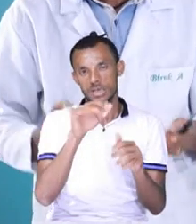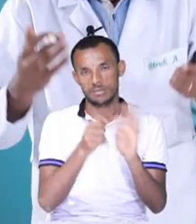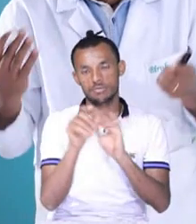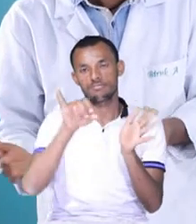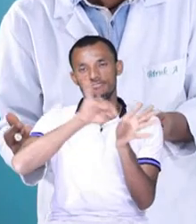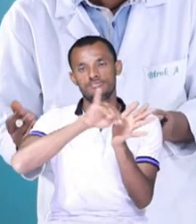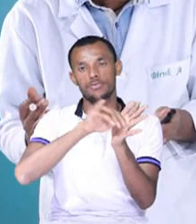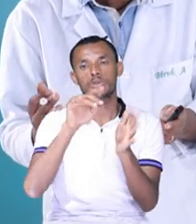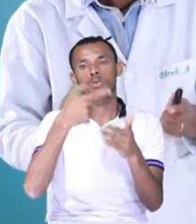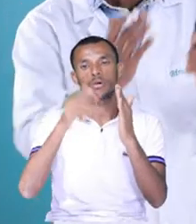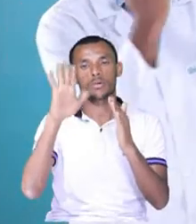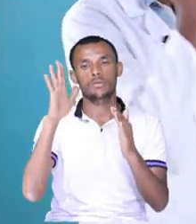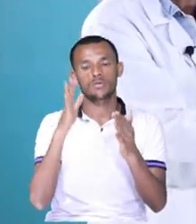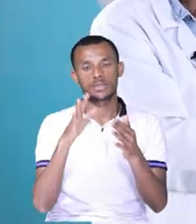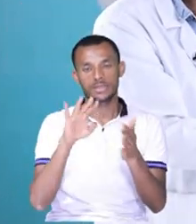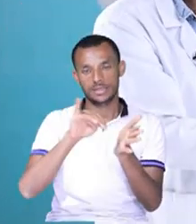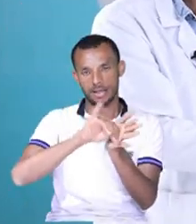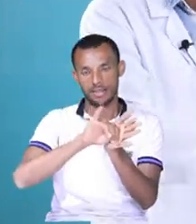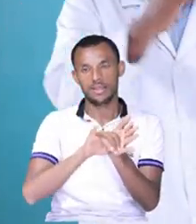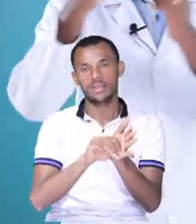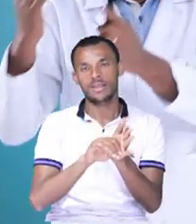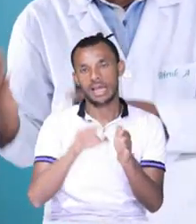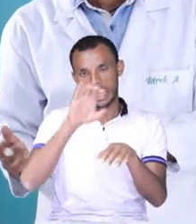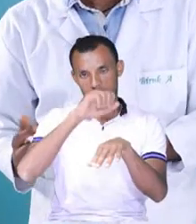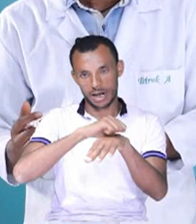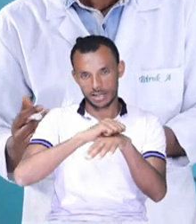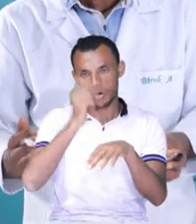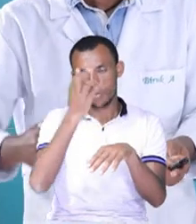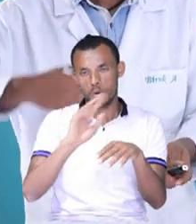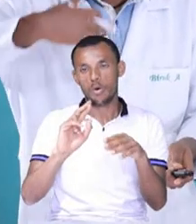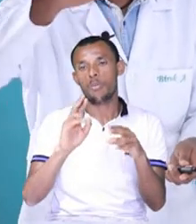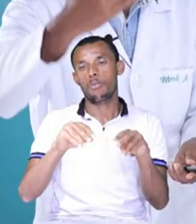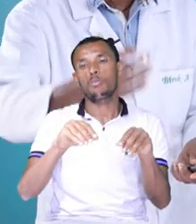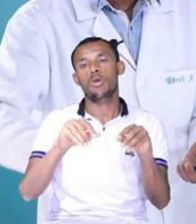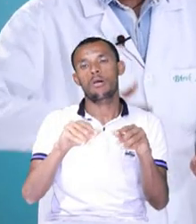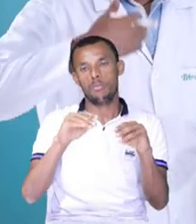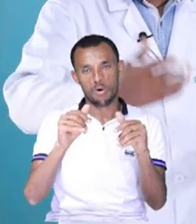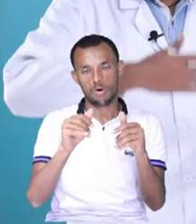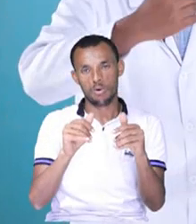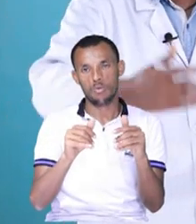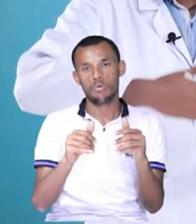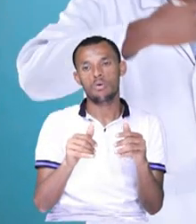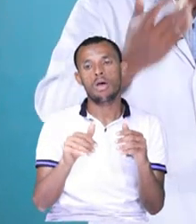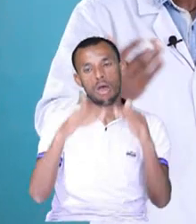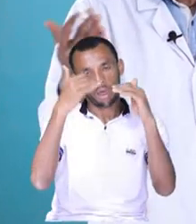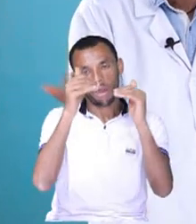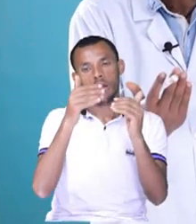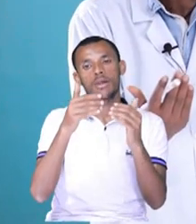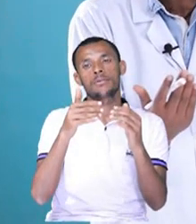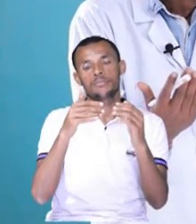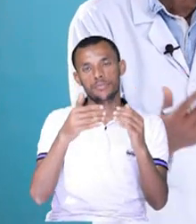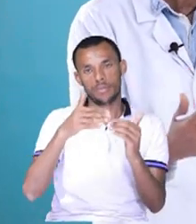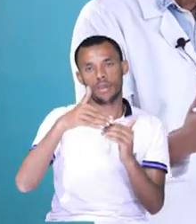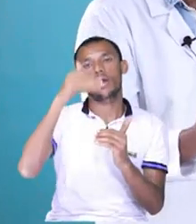salt. What types of salt? In the forms of crystal or in the forms of powder? Therefore, the powder one is the higher the rate of the reaction.